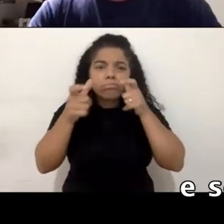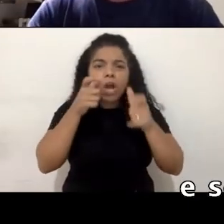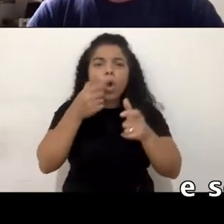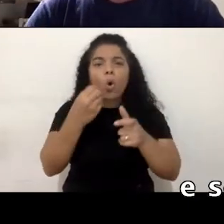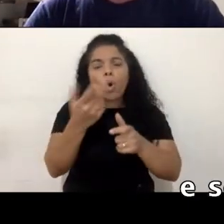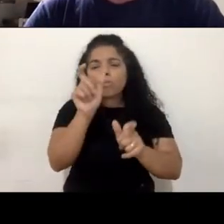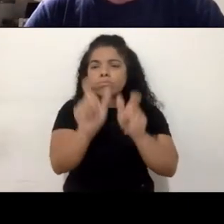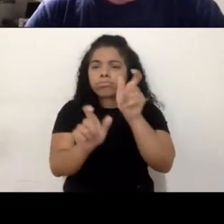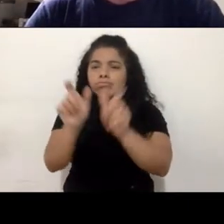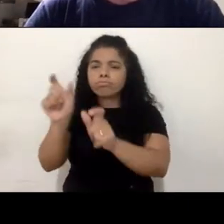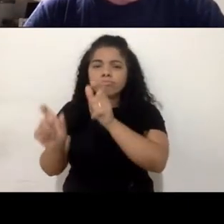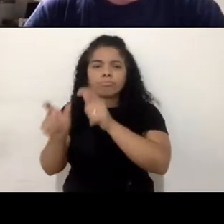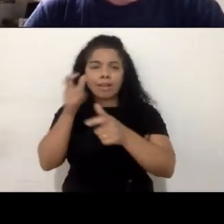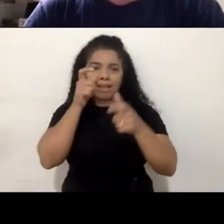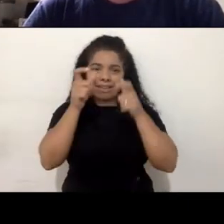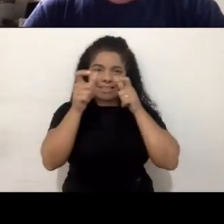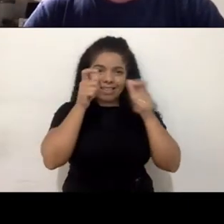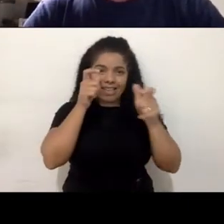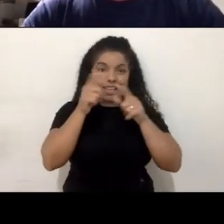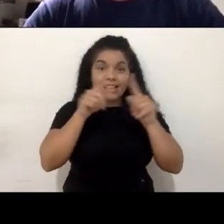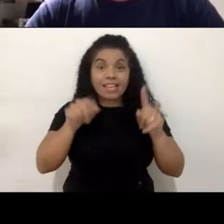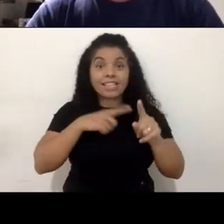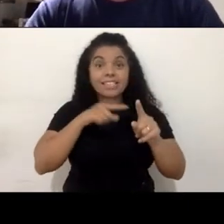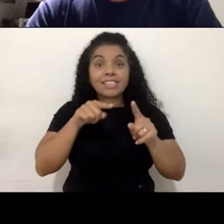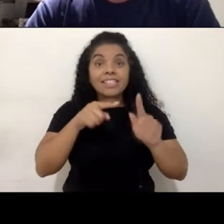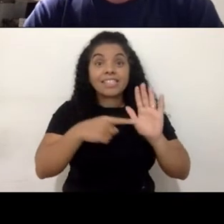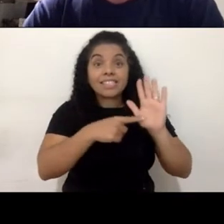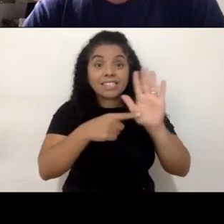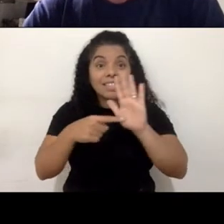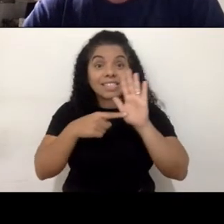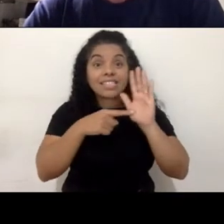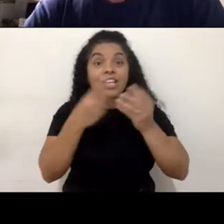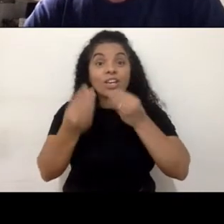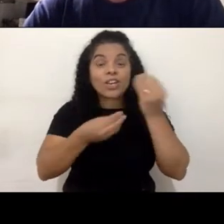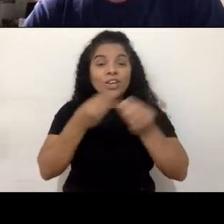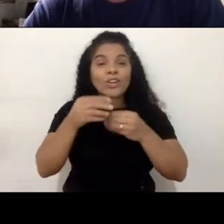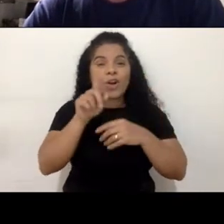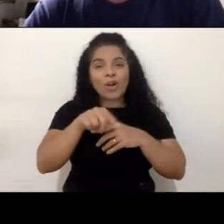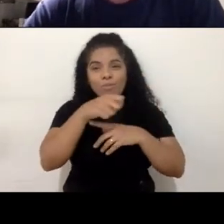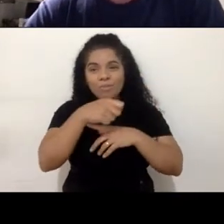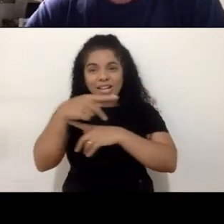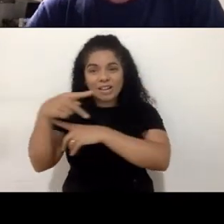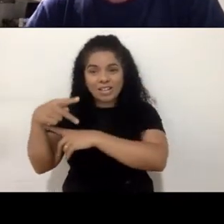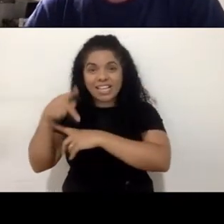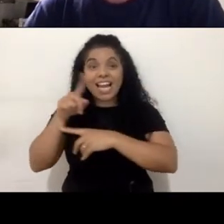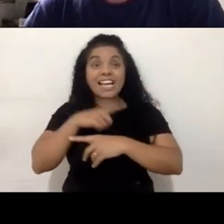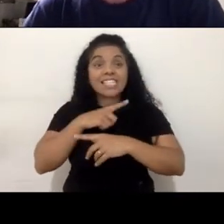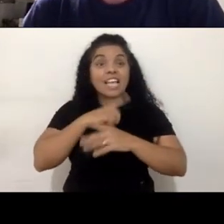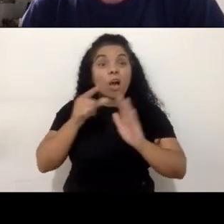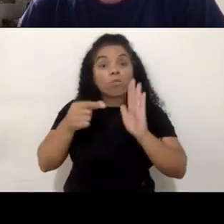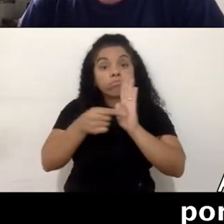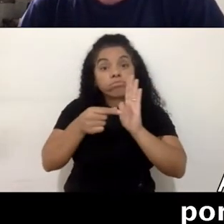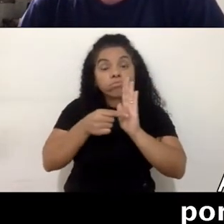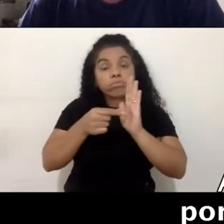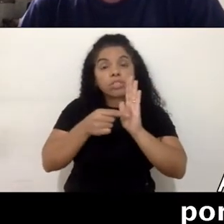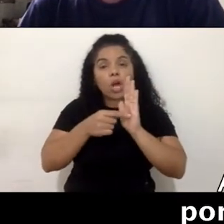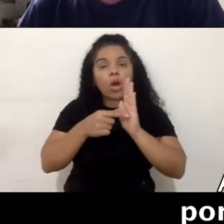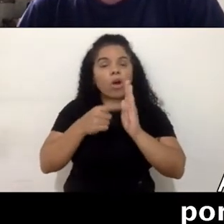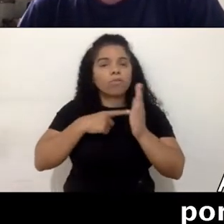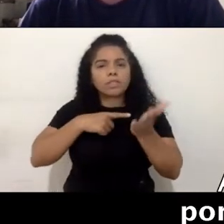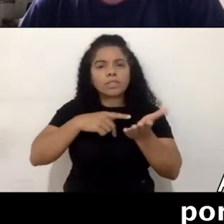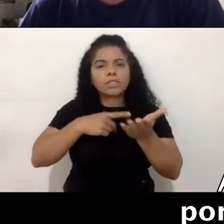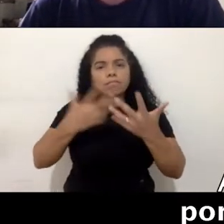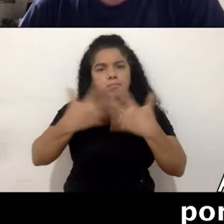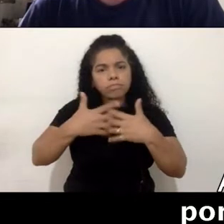through applications to the software that run and provide services. The infrastructure itself is quite messy. The